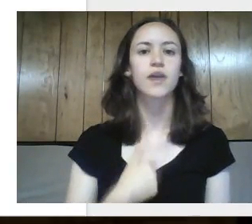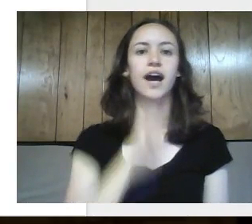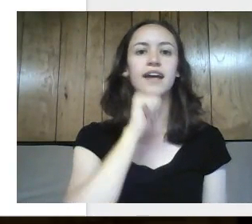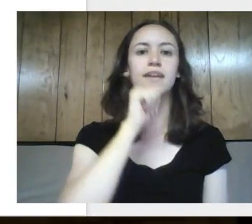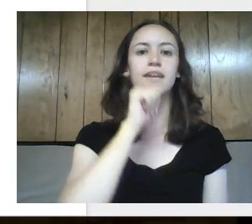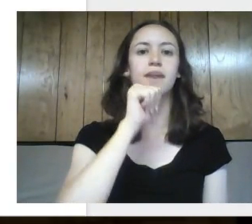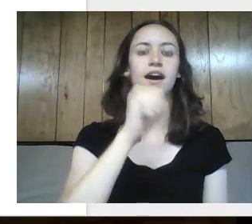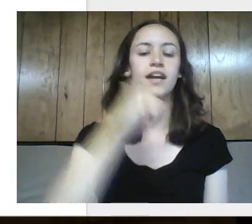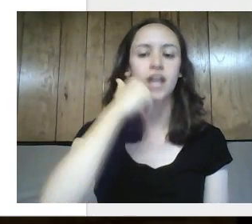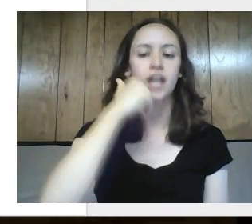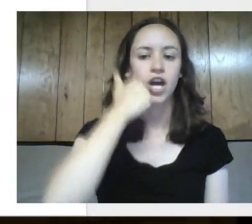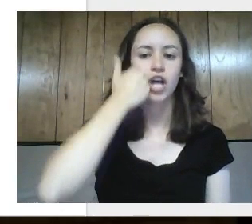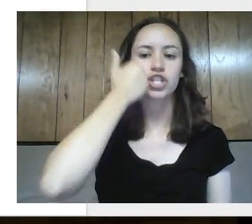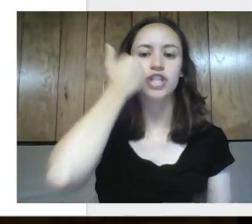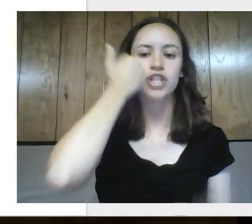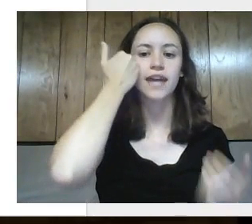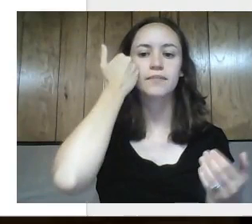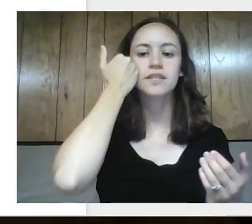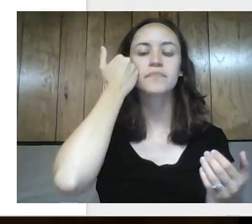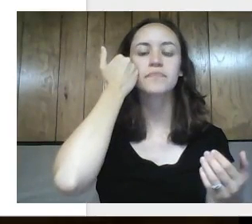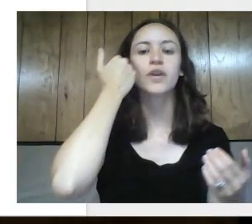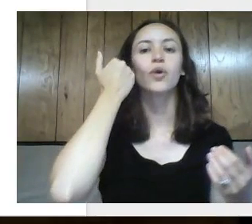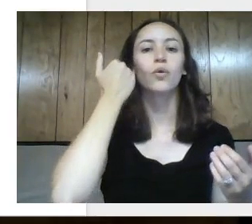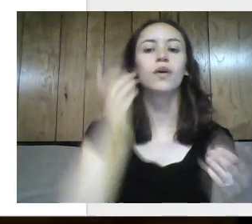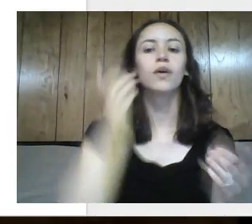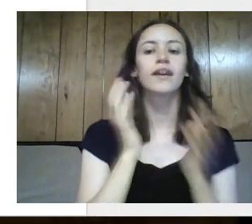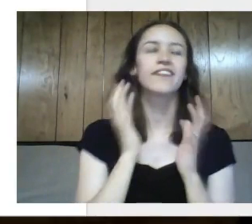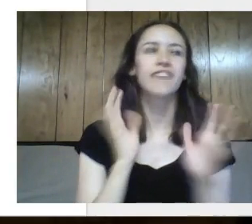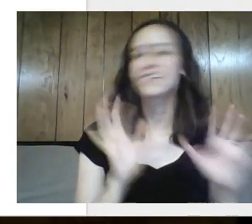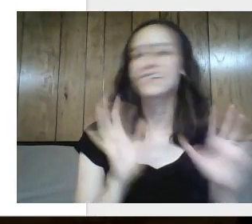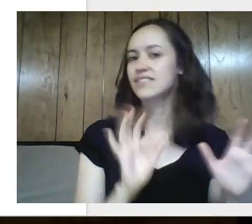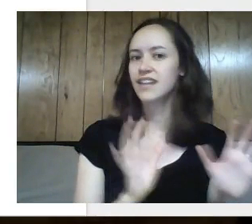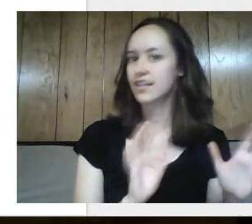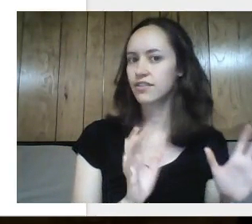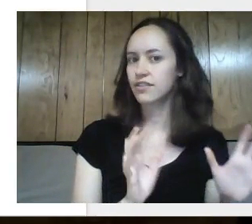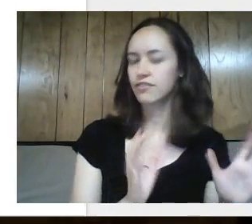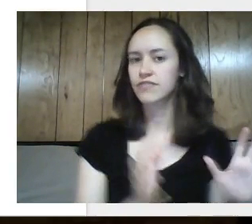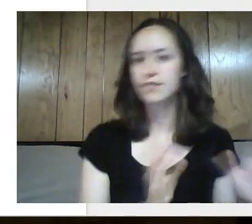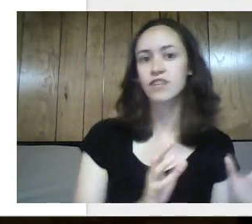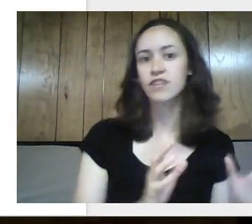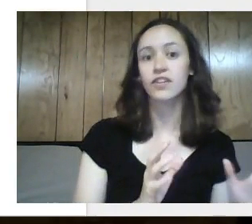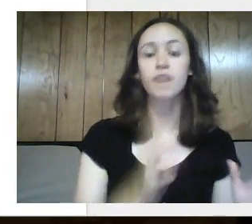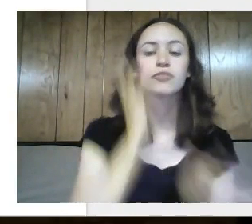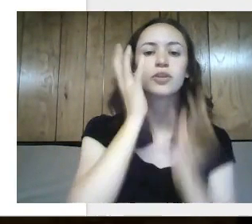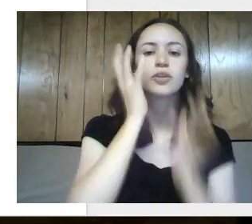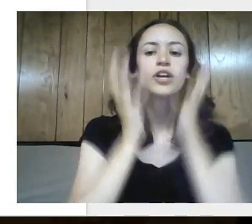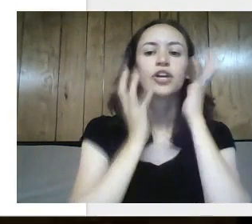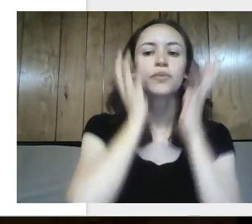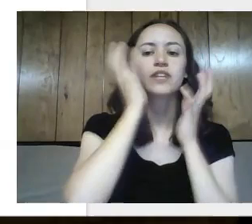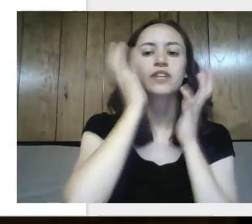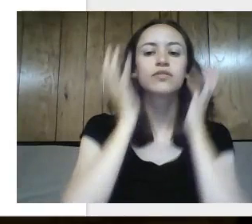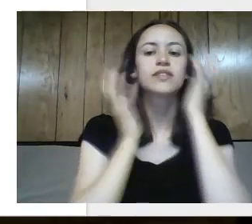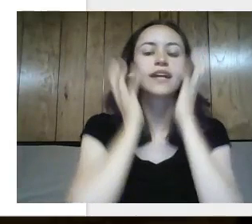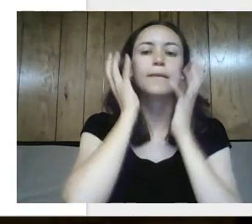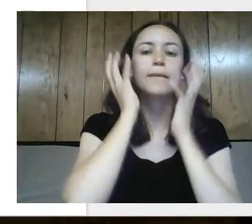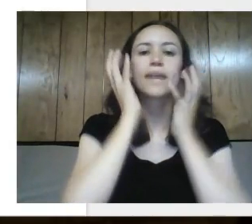so I am unashamed, or if that's kind of doesn't make you feel comfortable, we